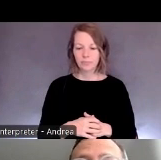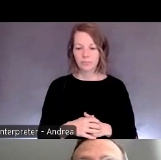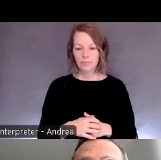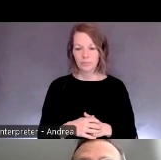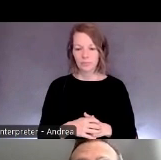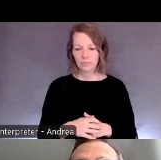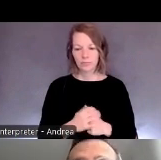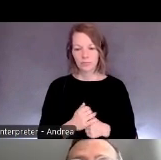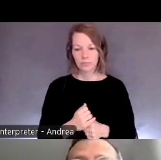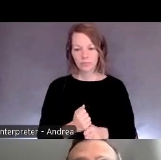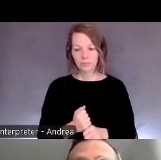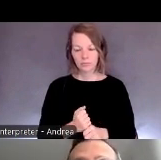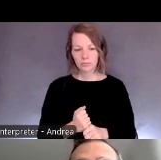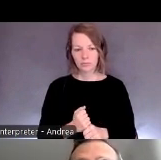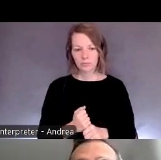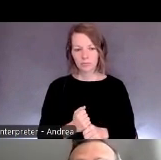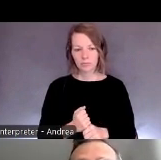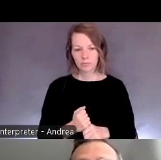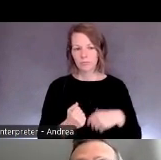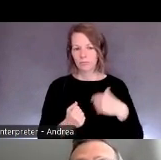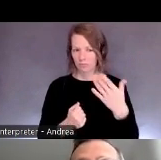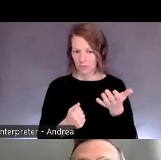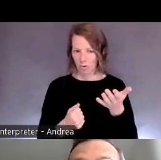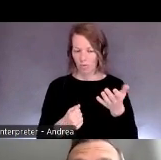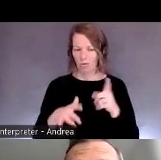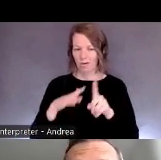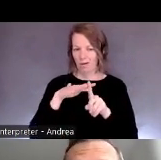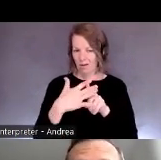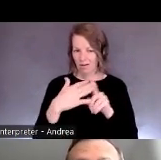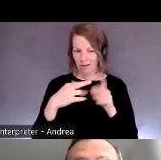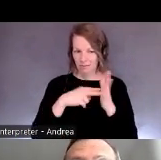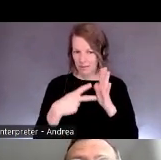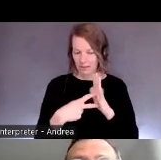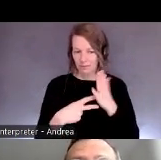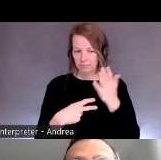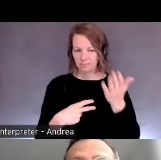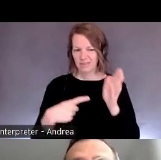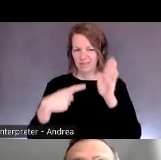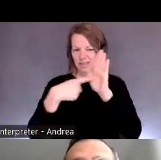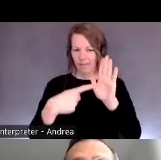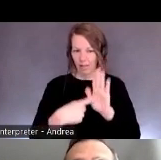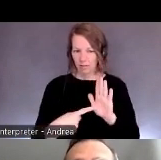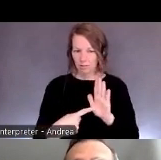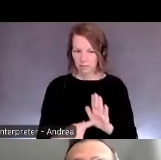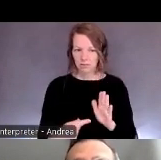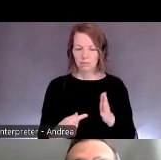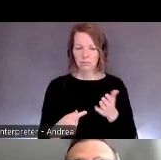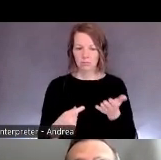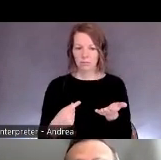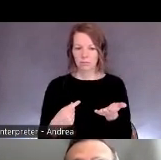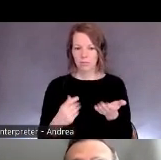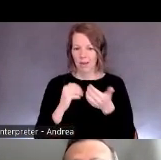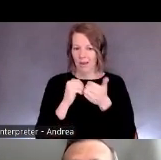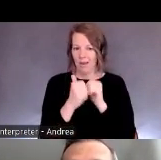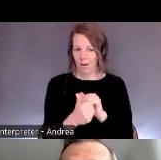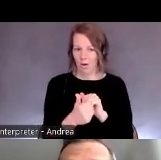this. So what we mean by the rule of context. So basically what I have here is some examples of how